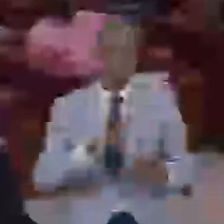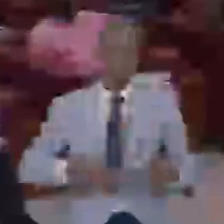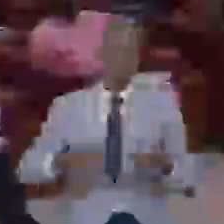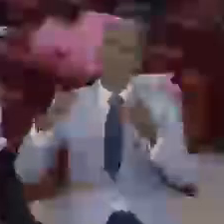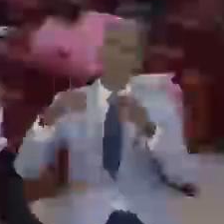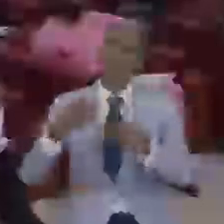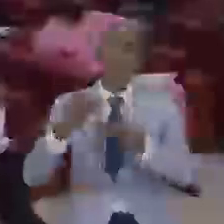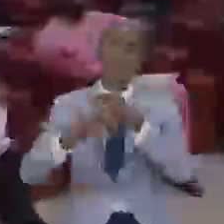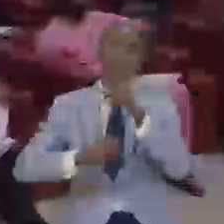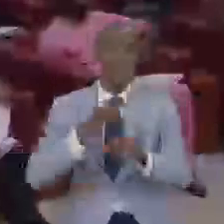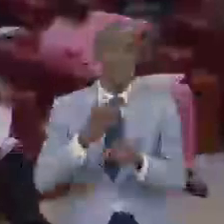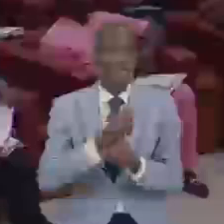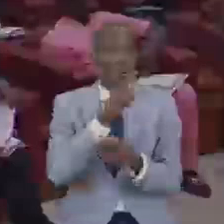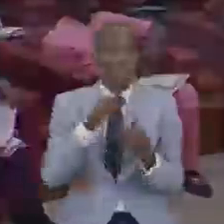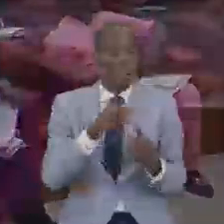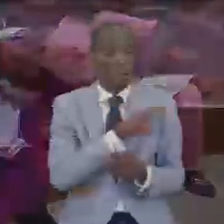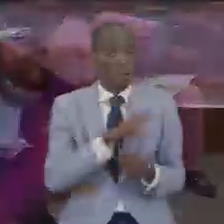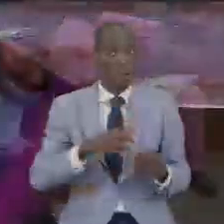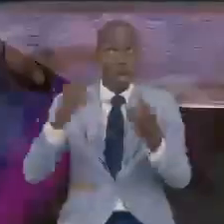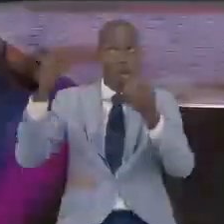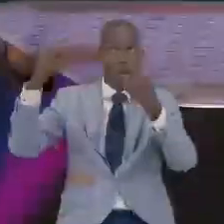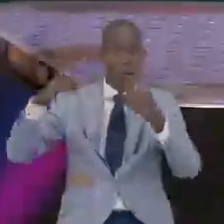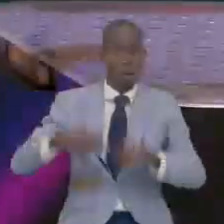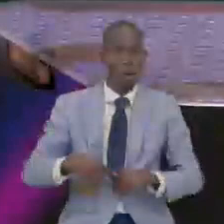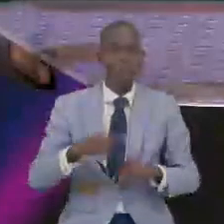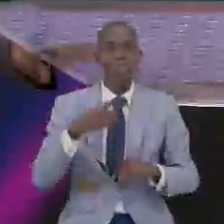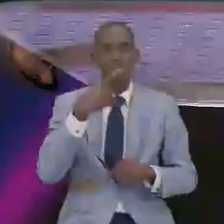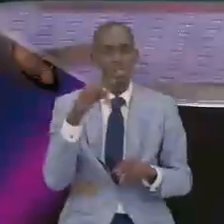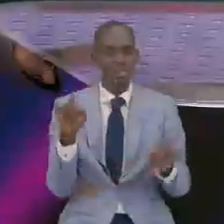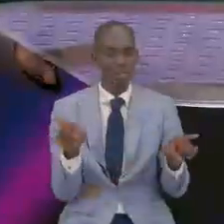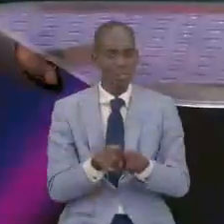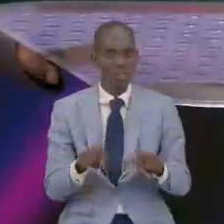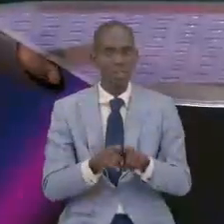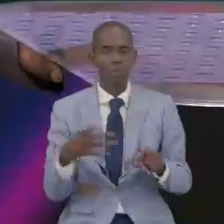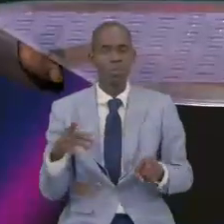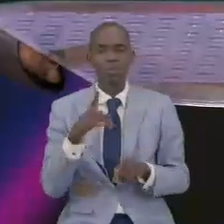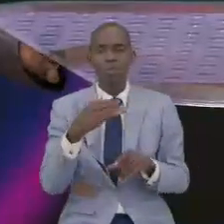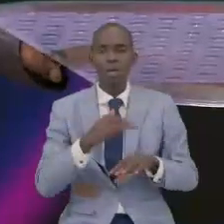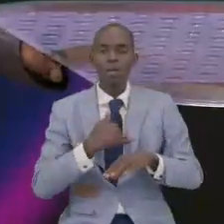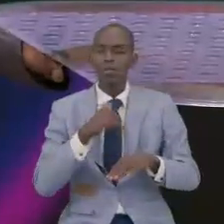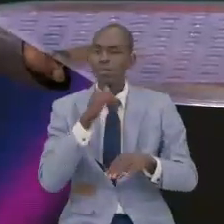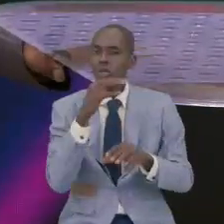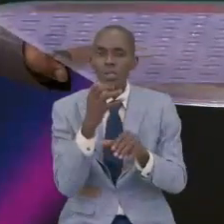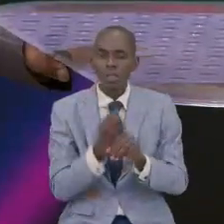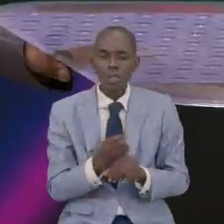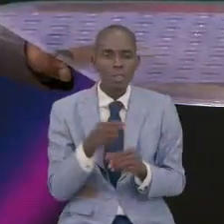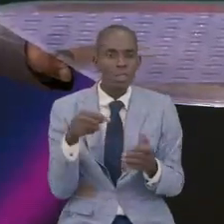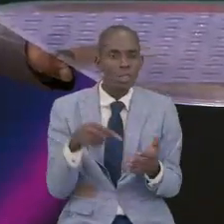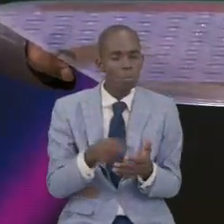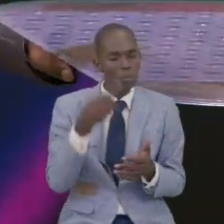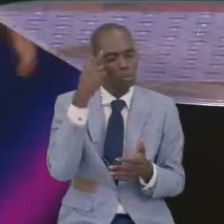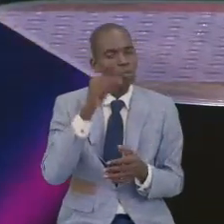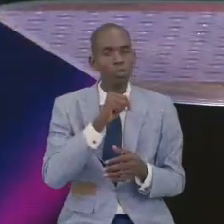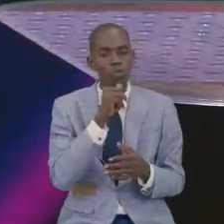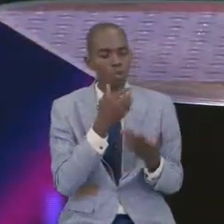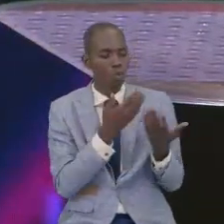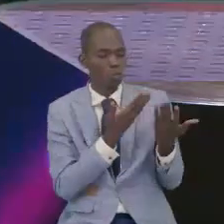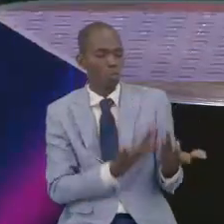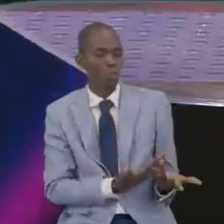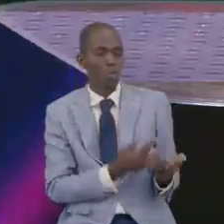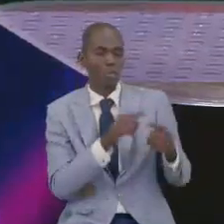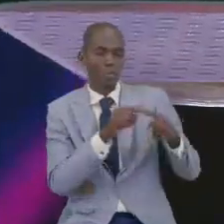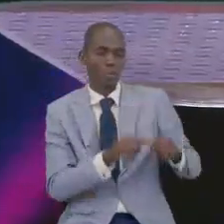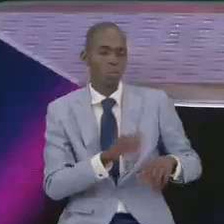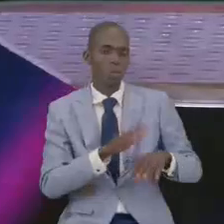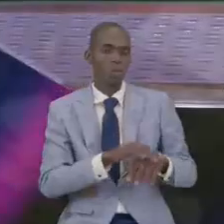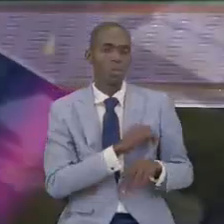he still said, you have not got this because you have not waited upon the Lord. It says,